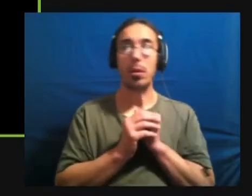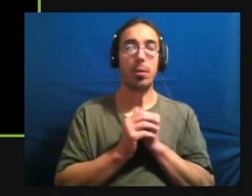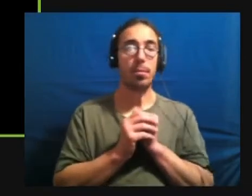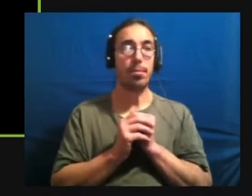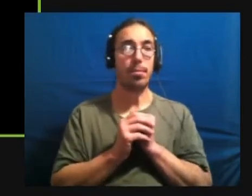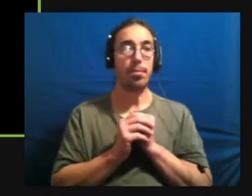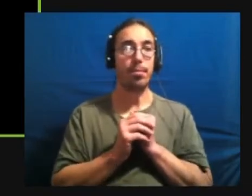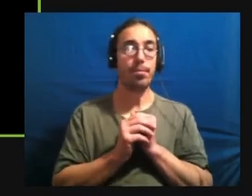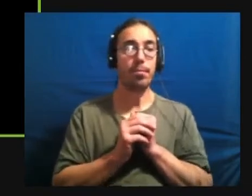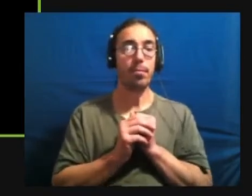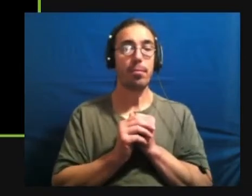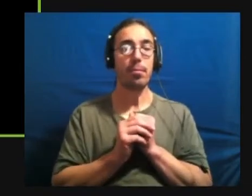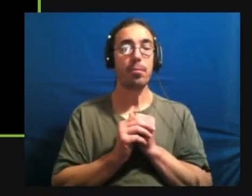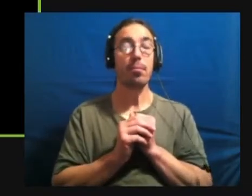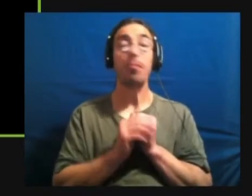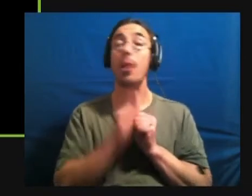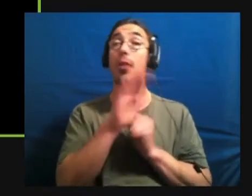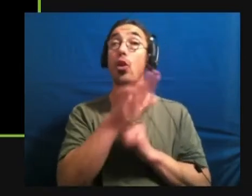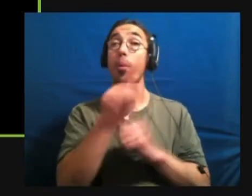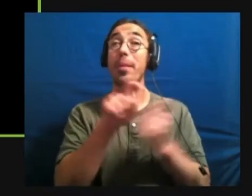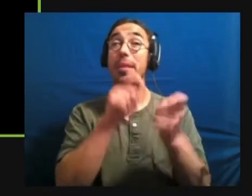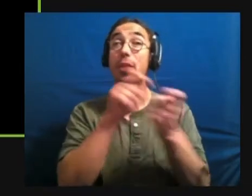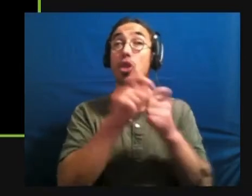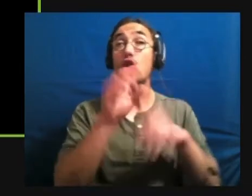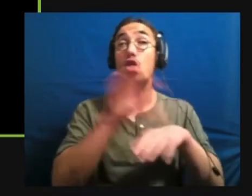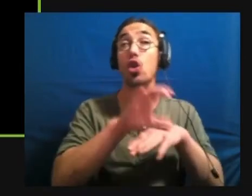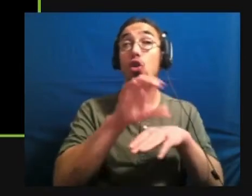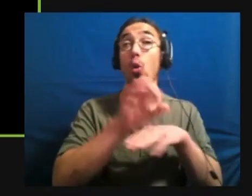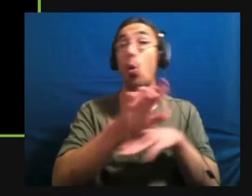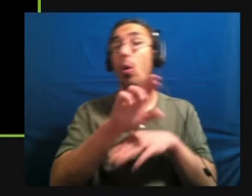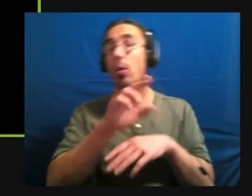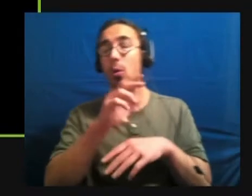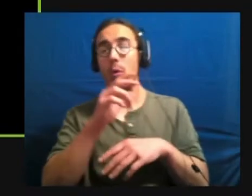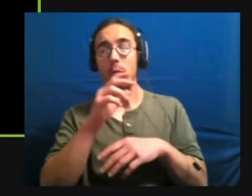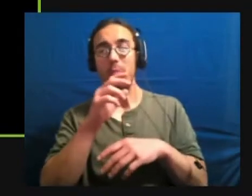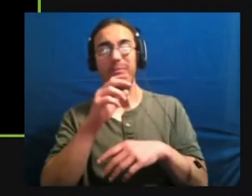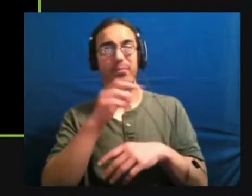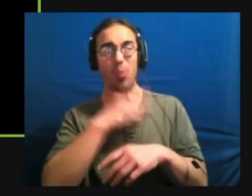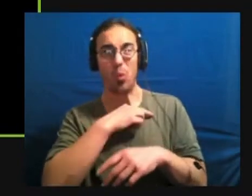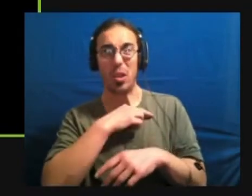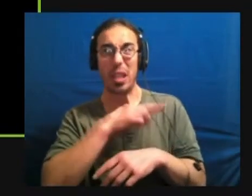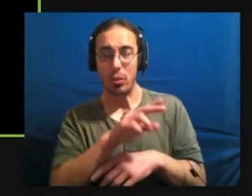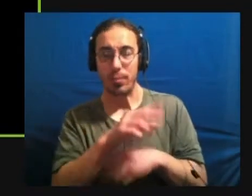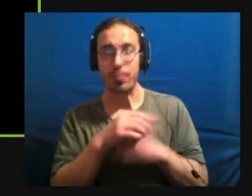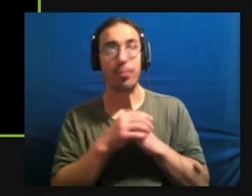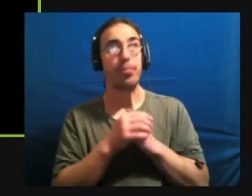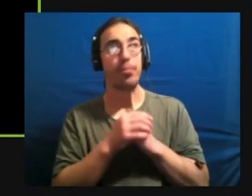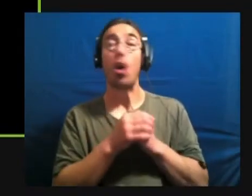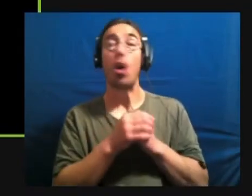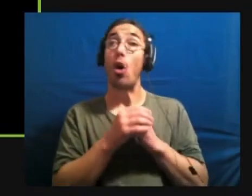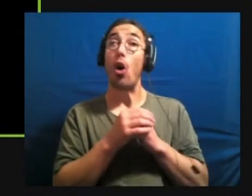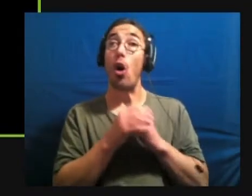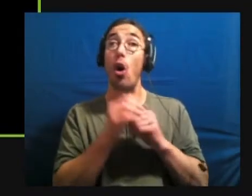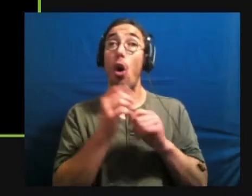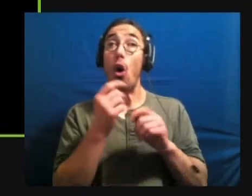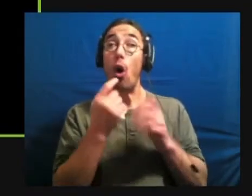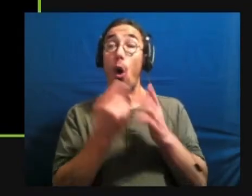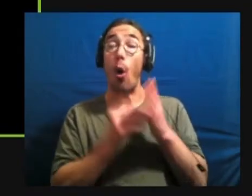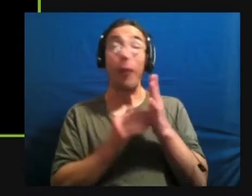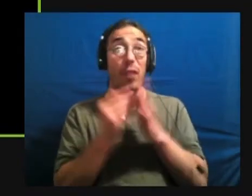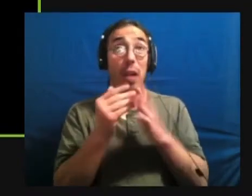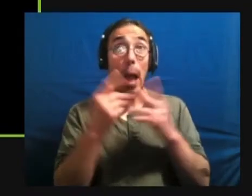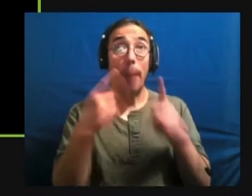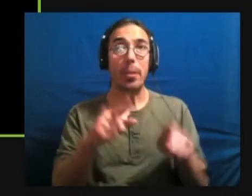specific church or denomination is doing, that autistic person is often outcast, shunned,